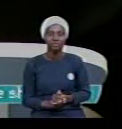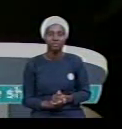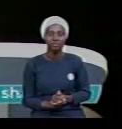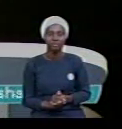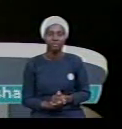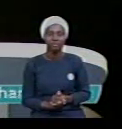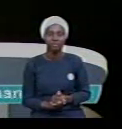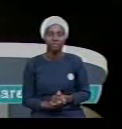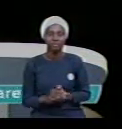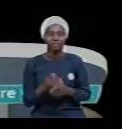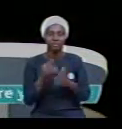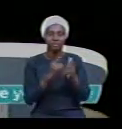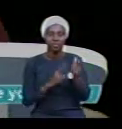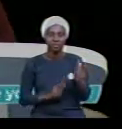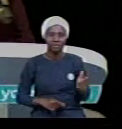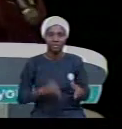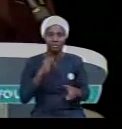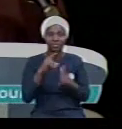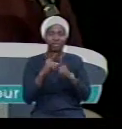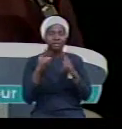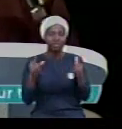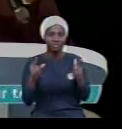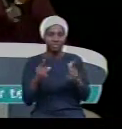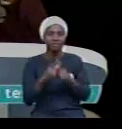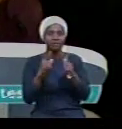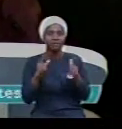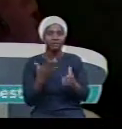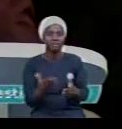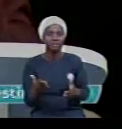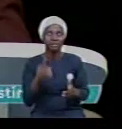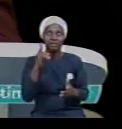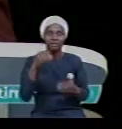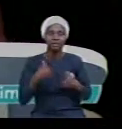The Lord is great, and great things He has done for you.